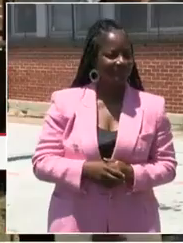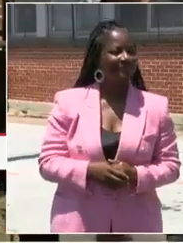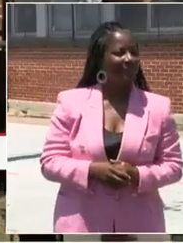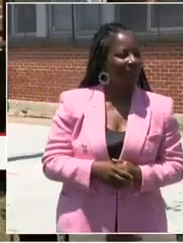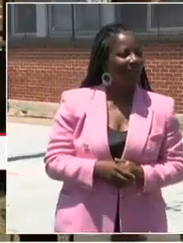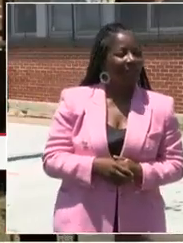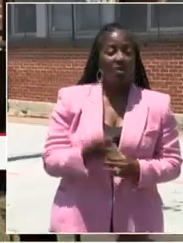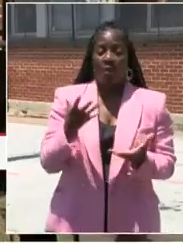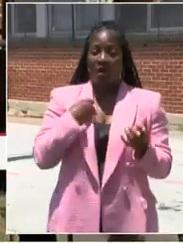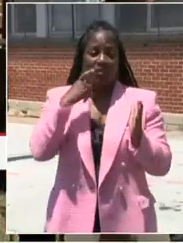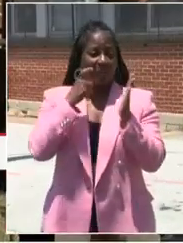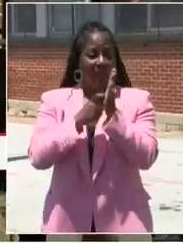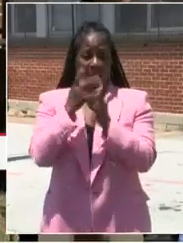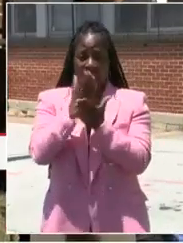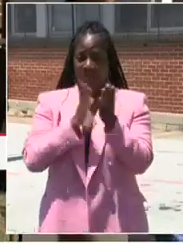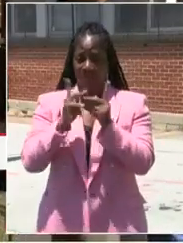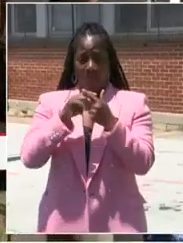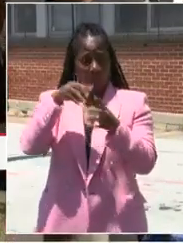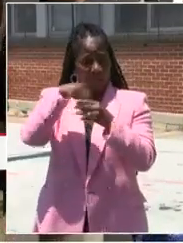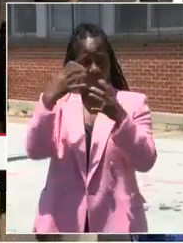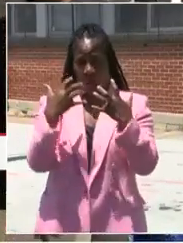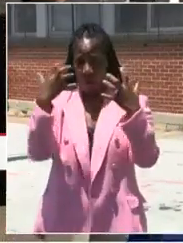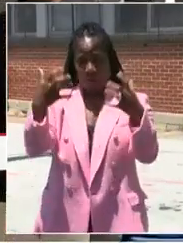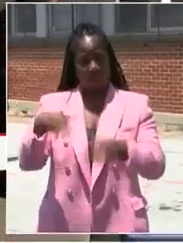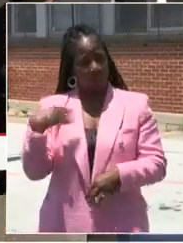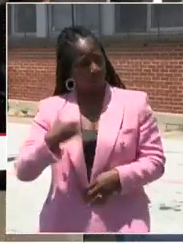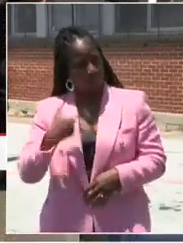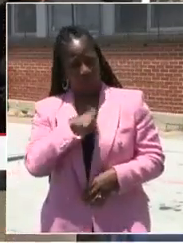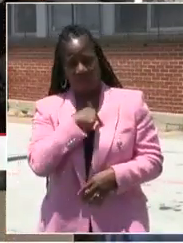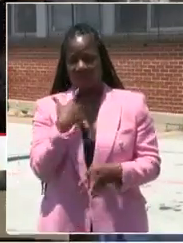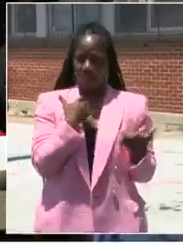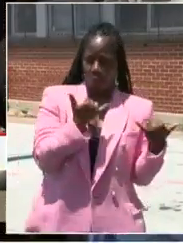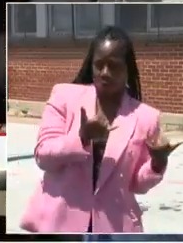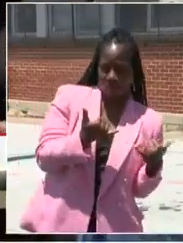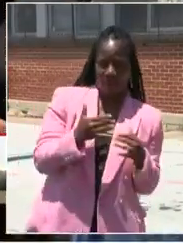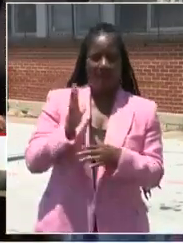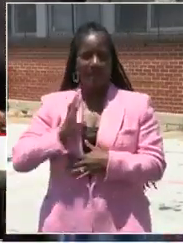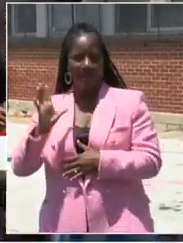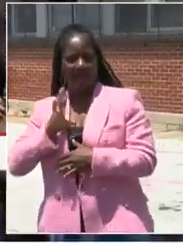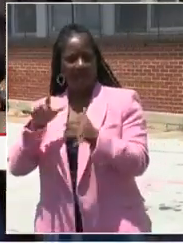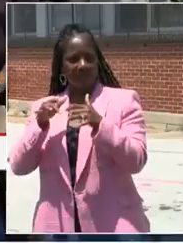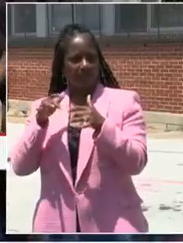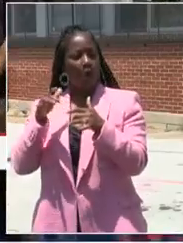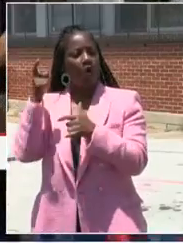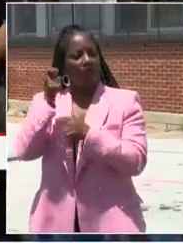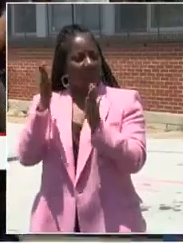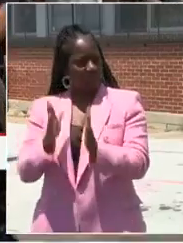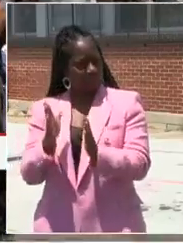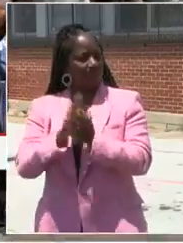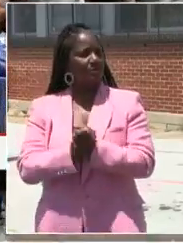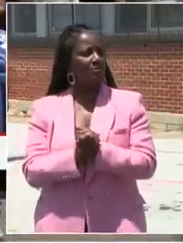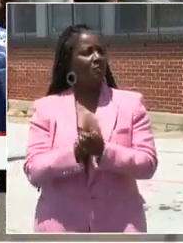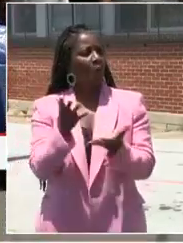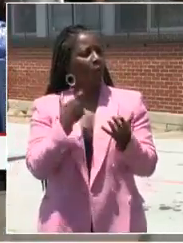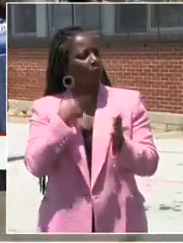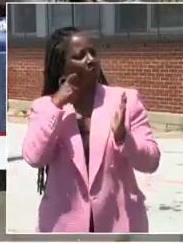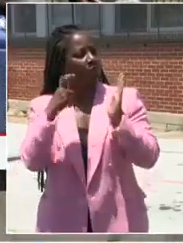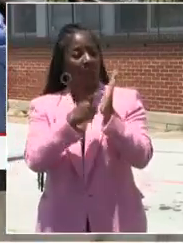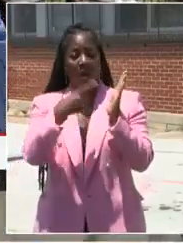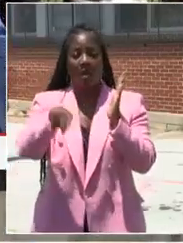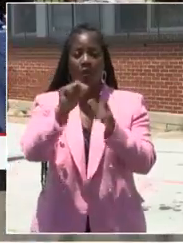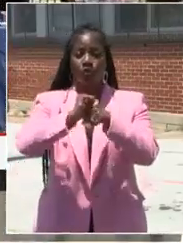the audience because we have some current and past grantees. So first I want to acknowledge that the